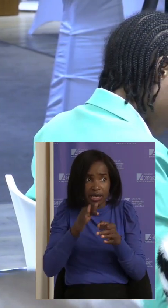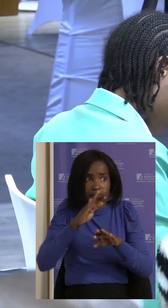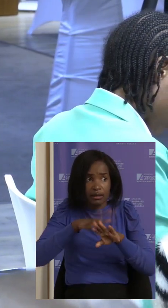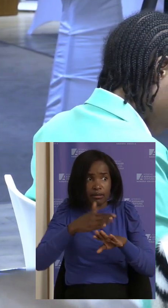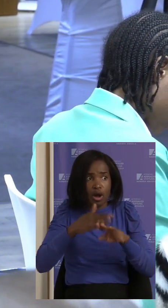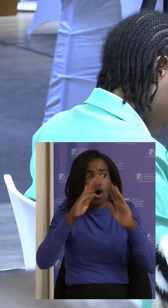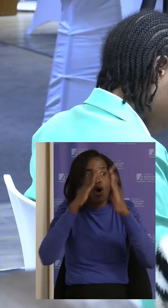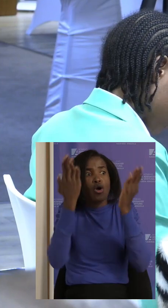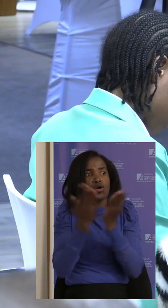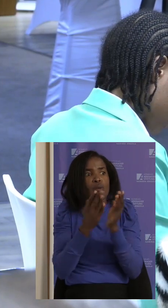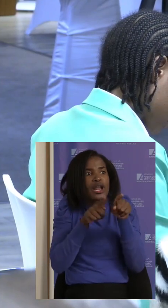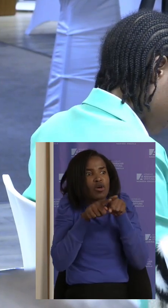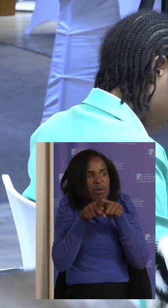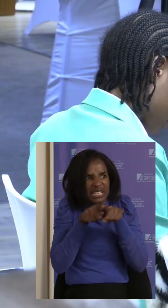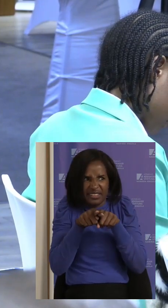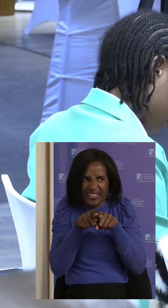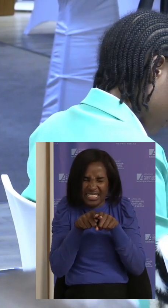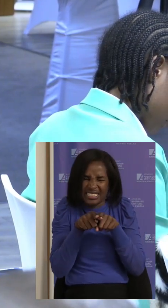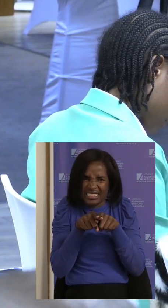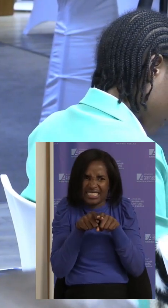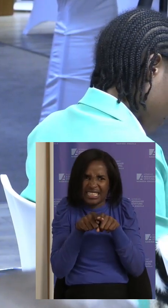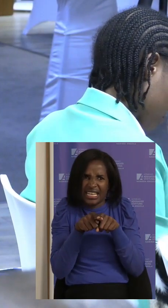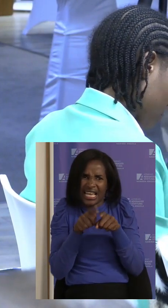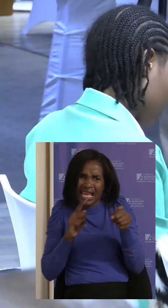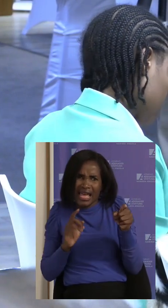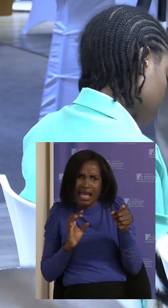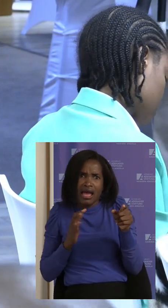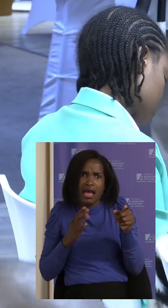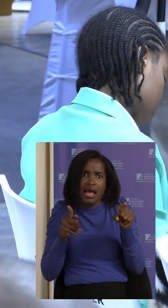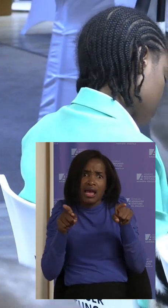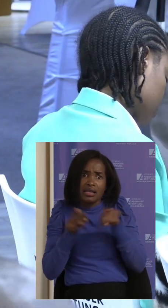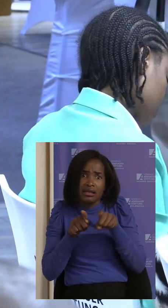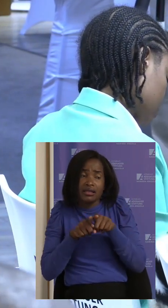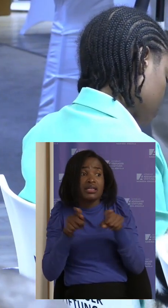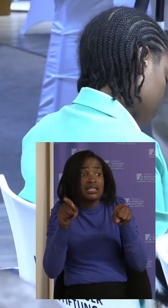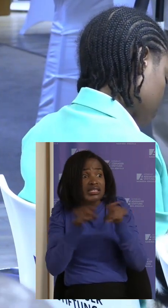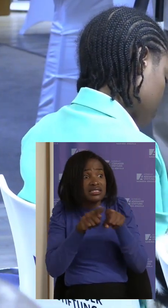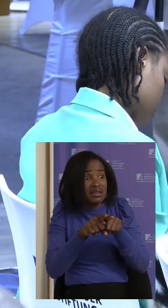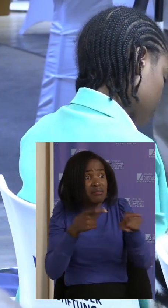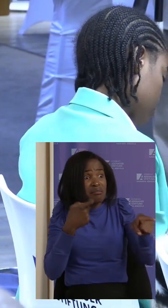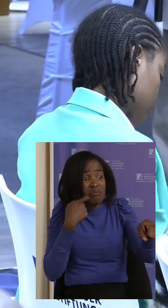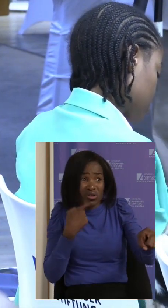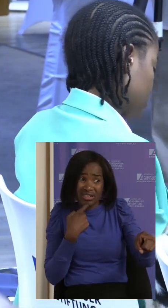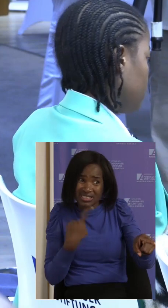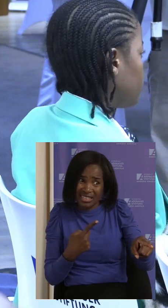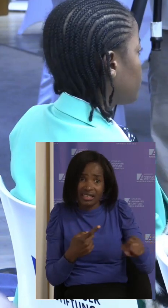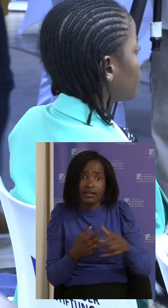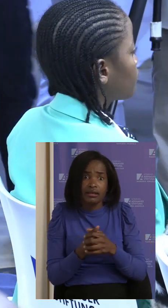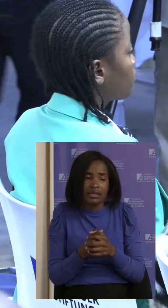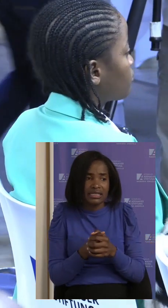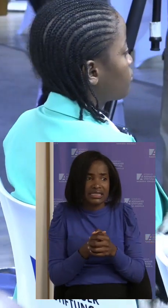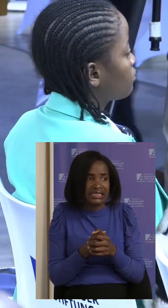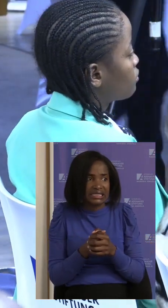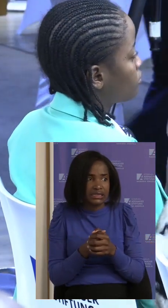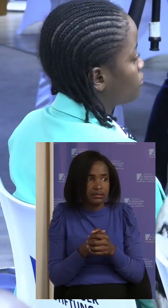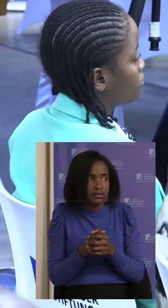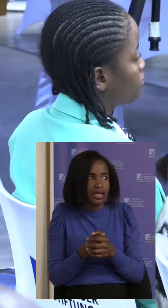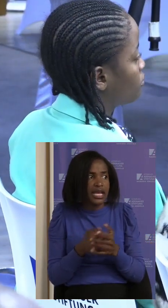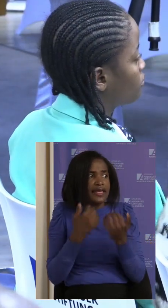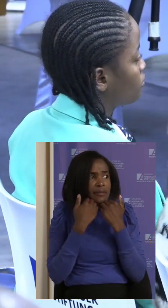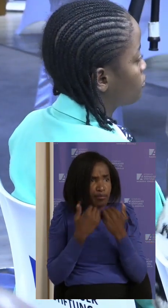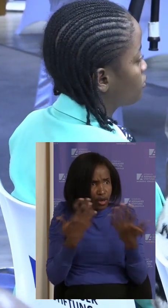global competitiveness. I want to link up my comment and observation to the previous speaker, Selma. I think the